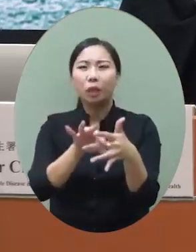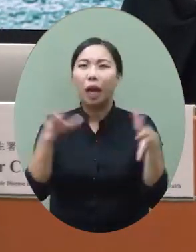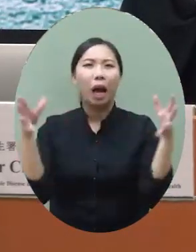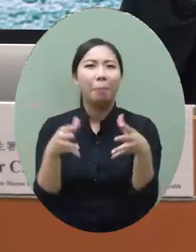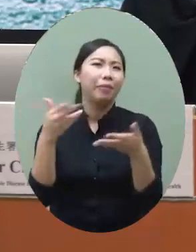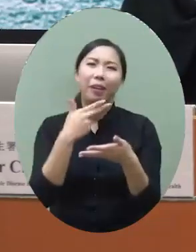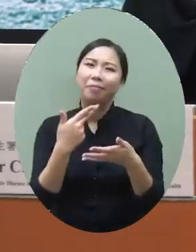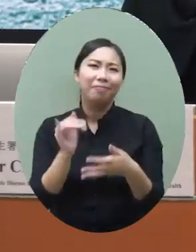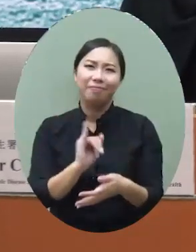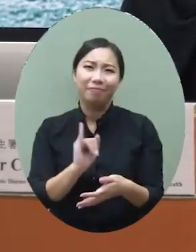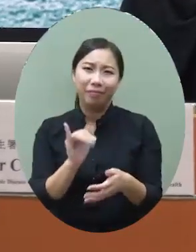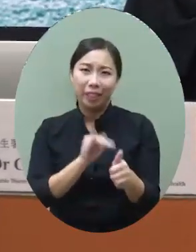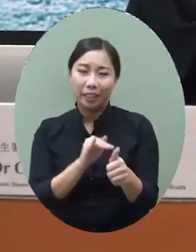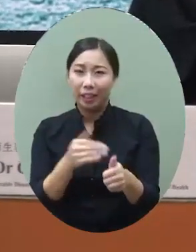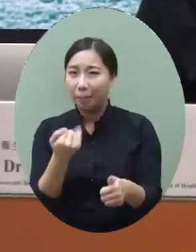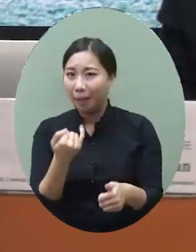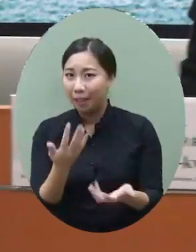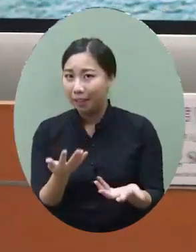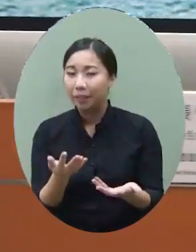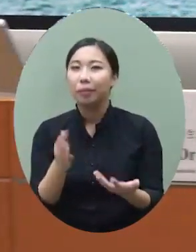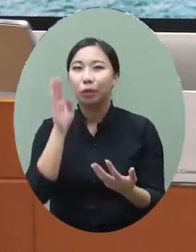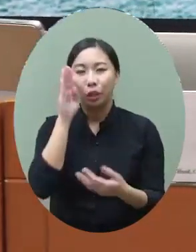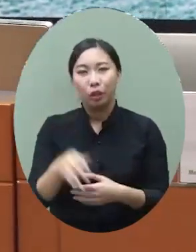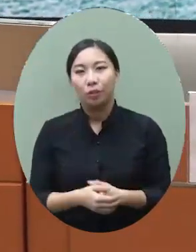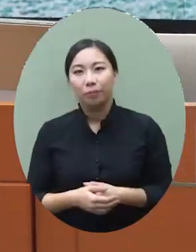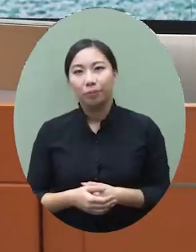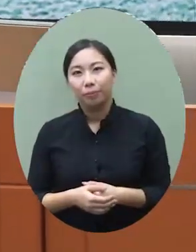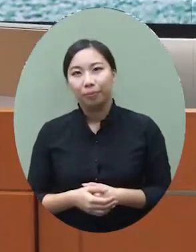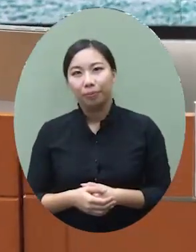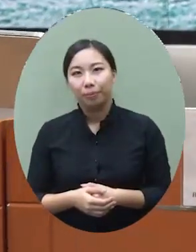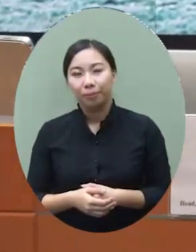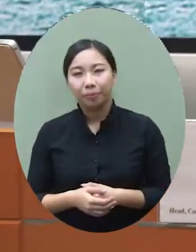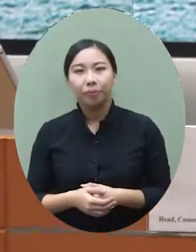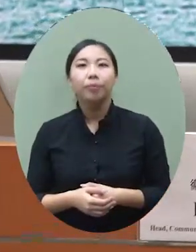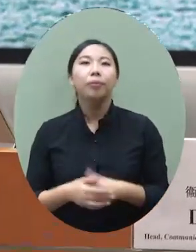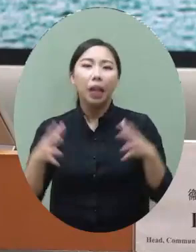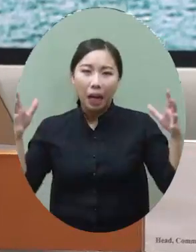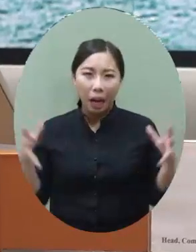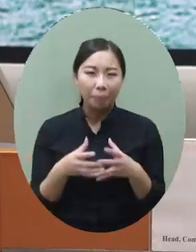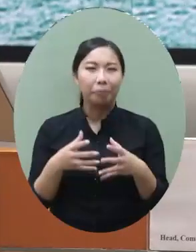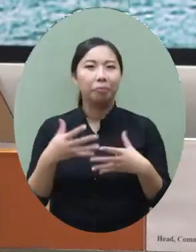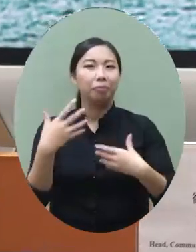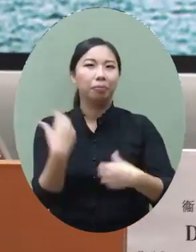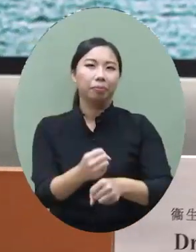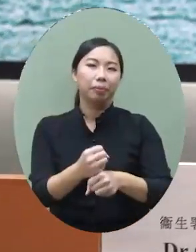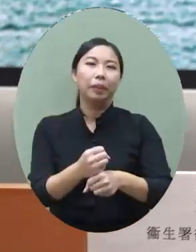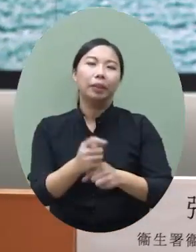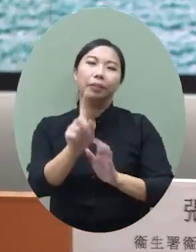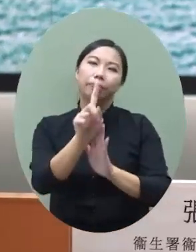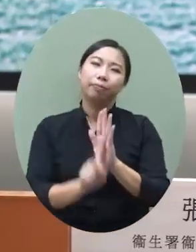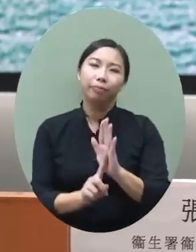The total number of cases indeed dropped down to 20-something, but this is